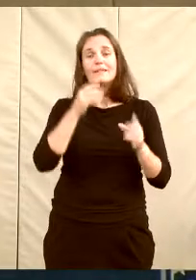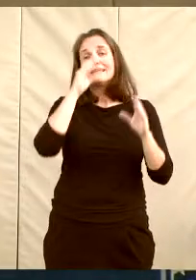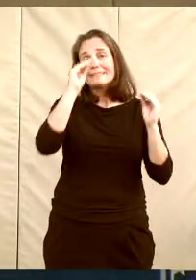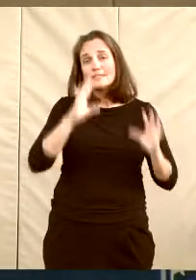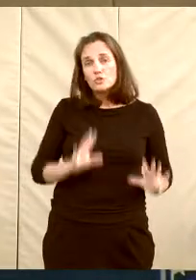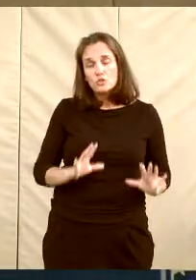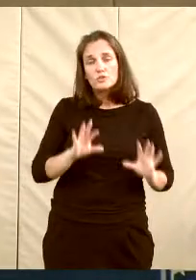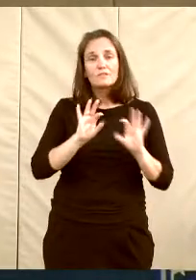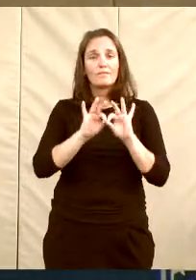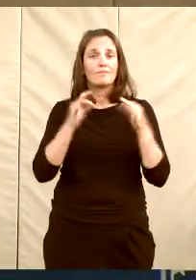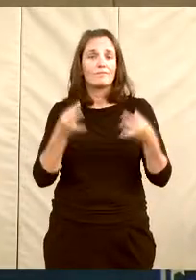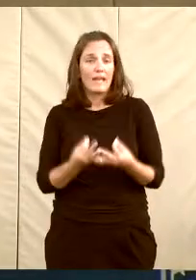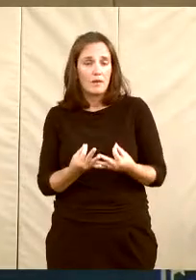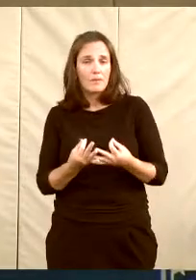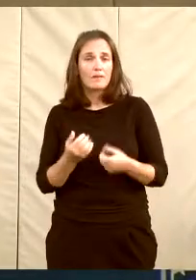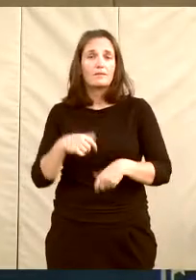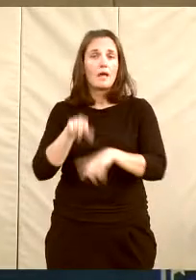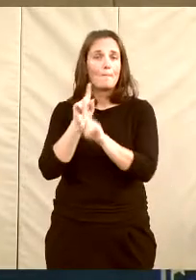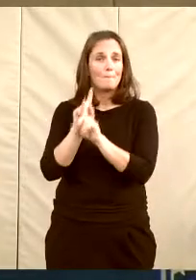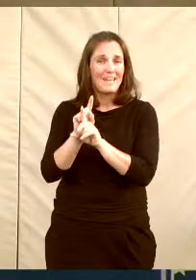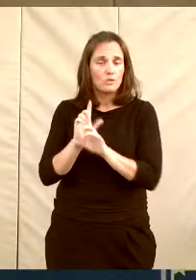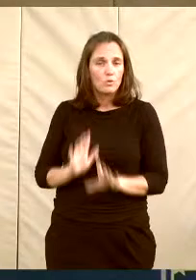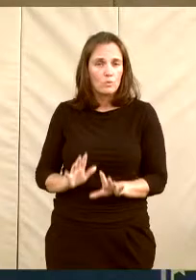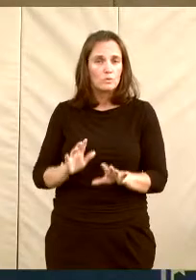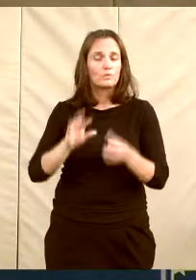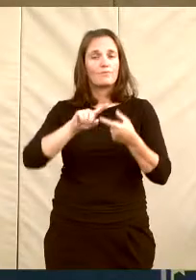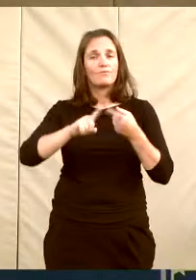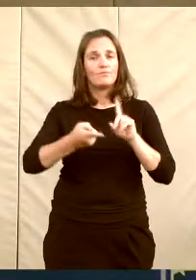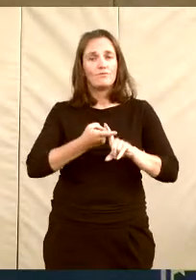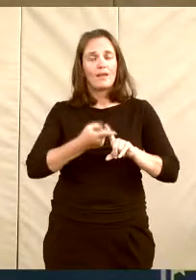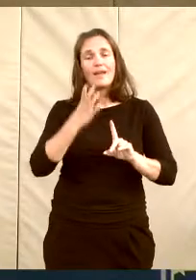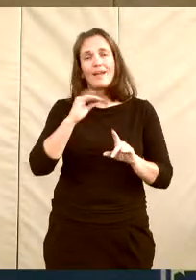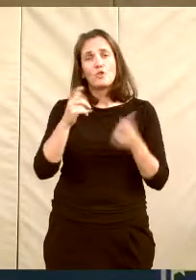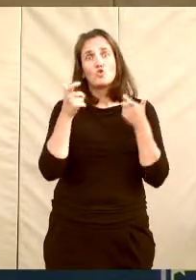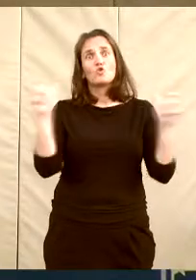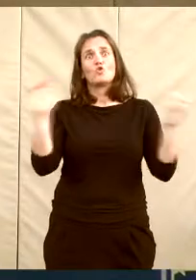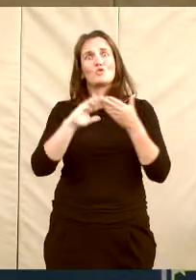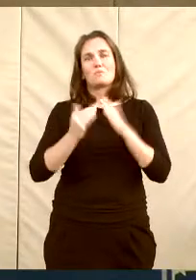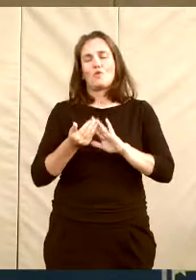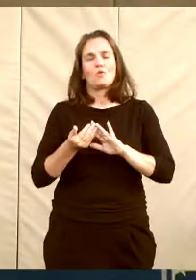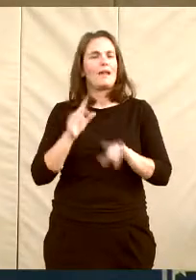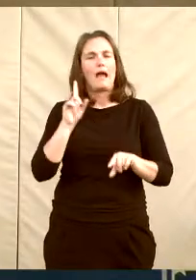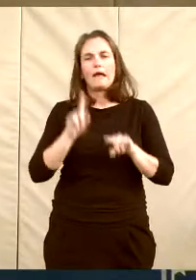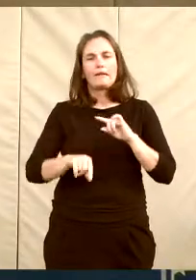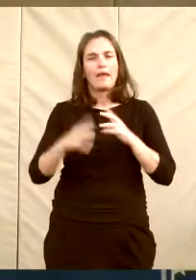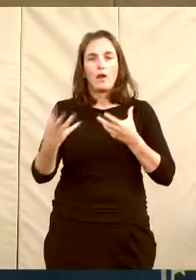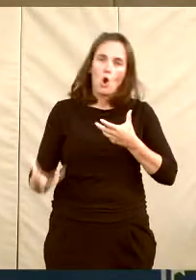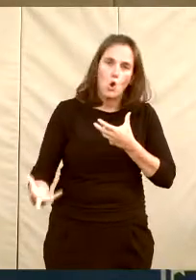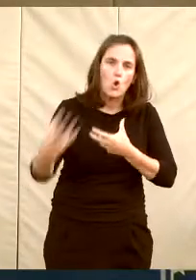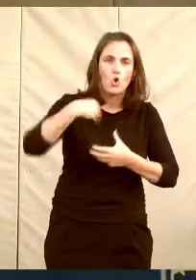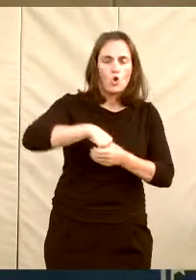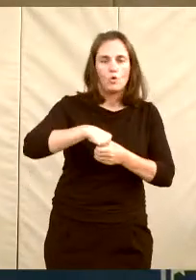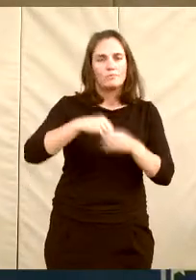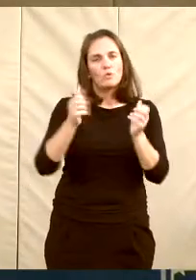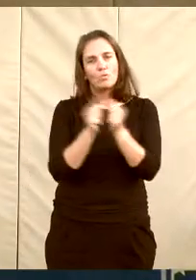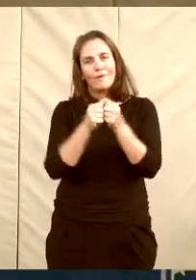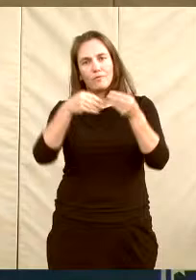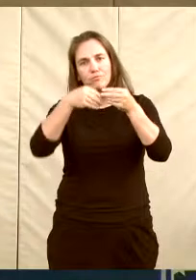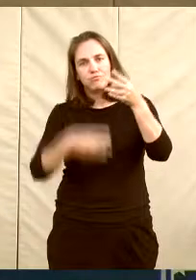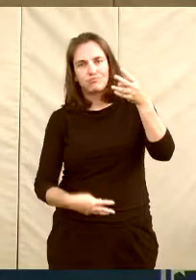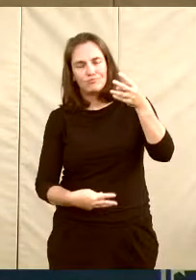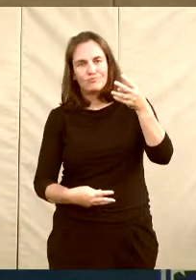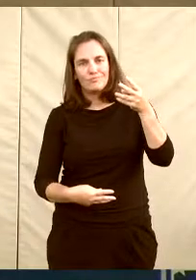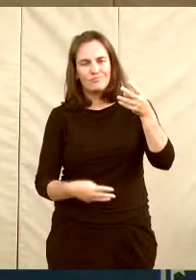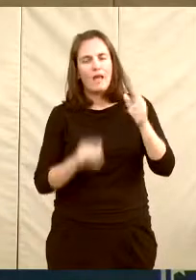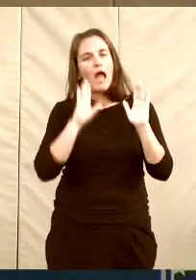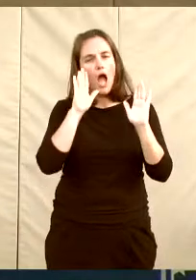members, mentors, friends, and the huge community that I can't possibly encompass with just a list. I hope